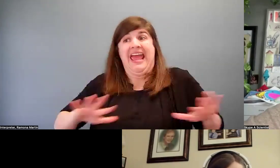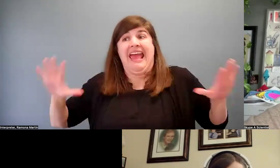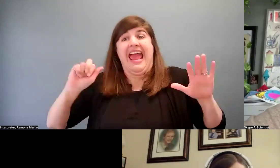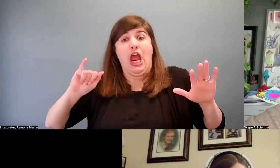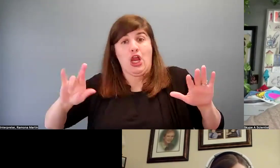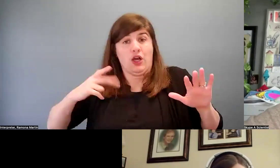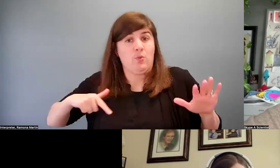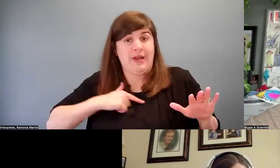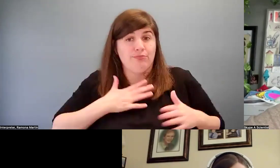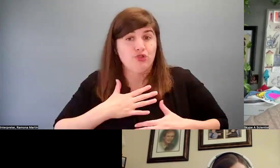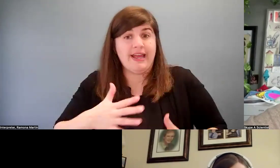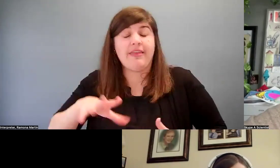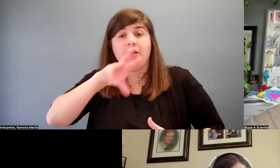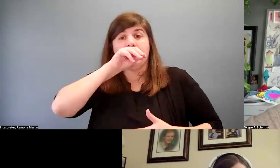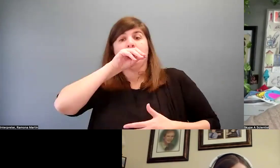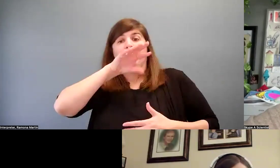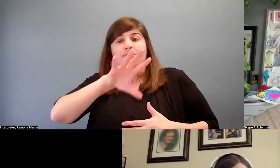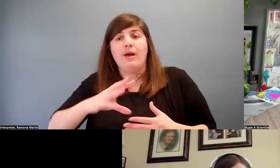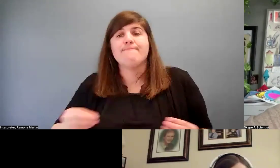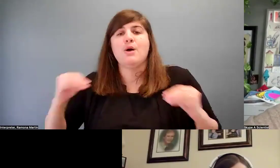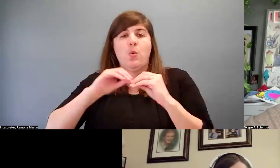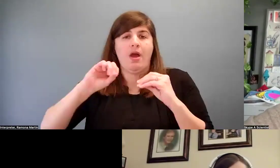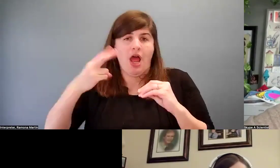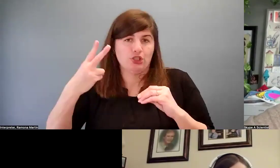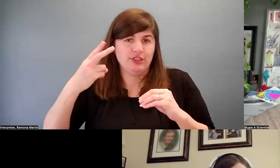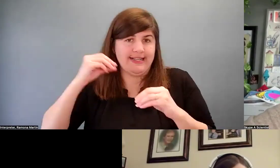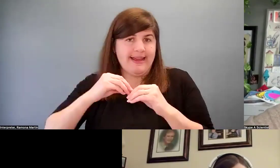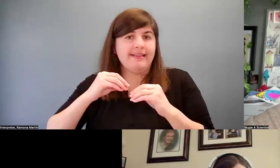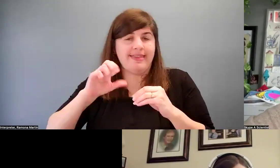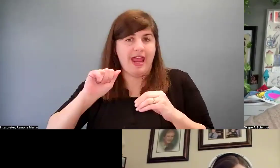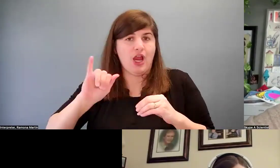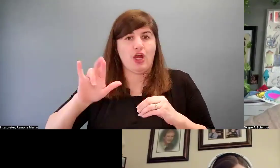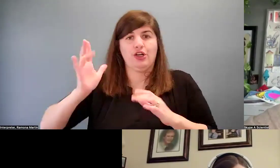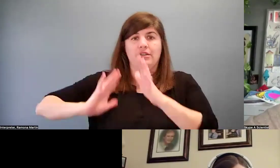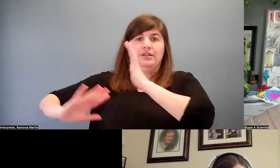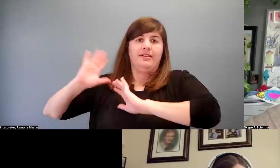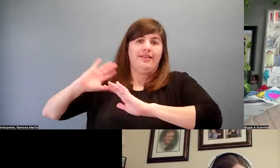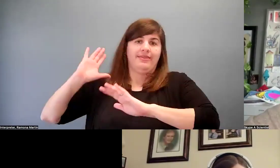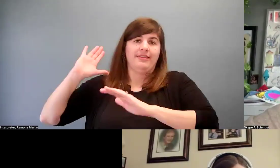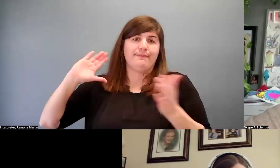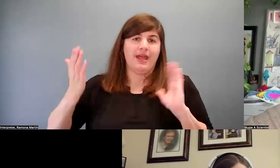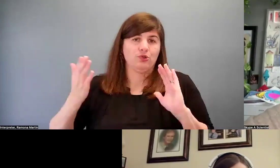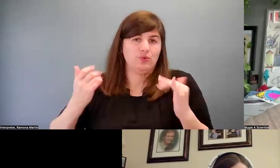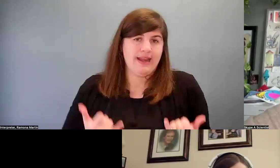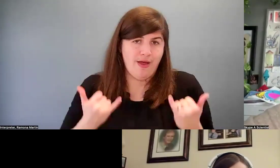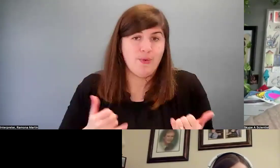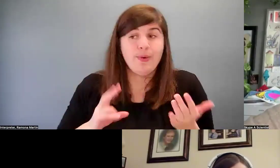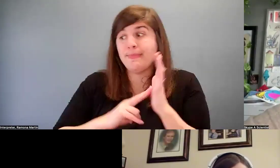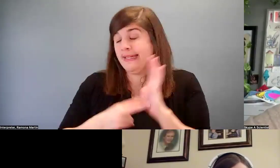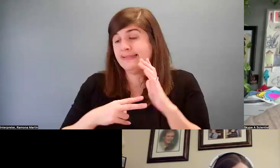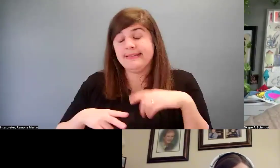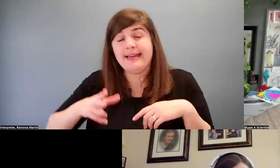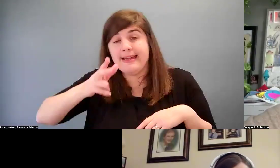back then than it does now. Um, so that meant that uh, insects